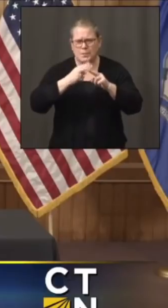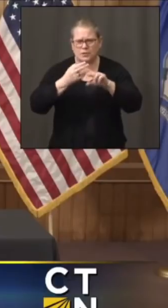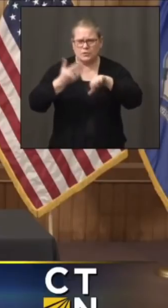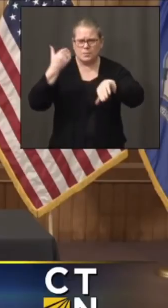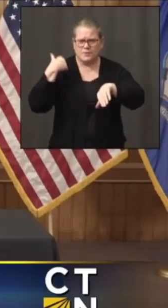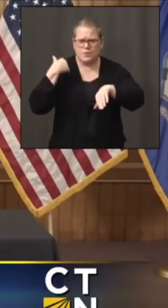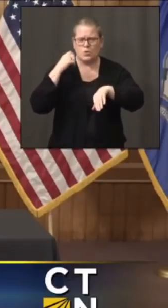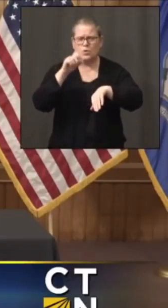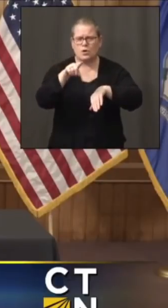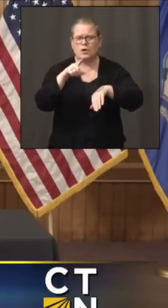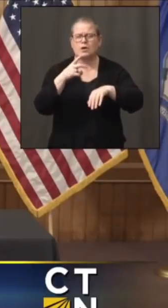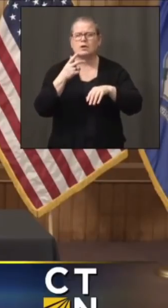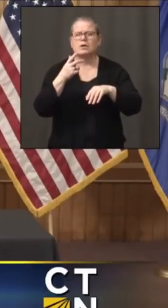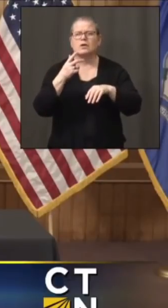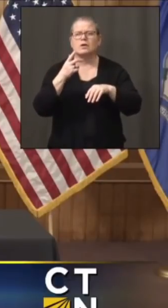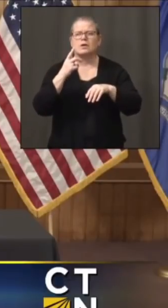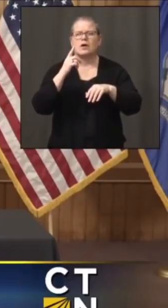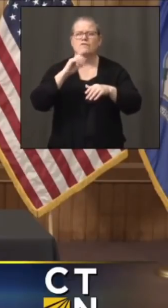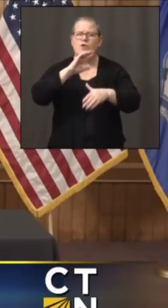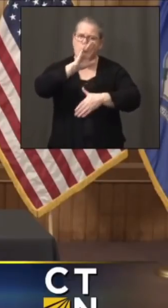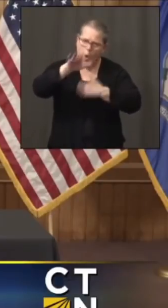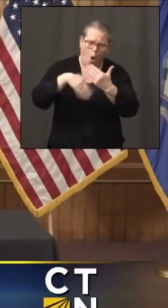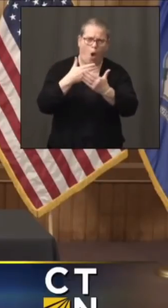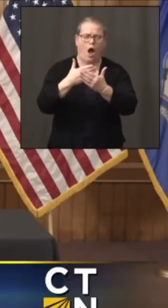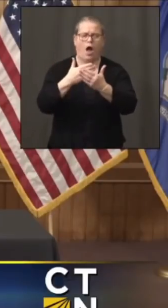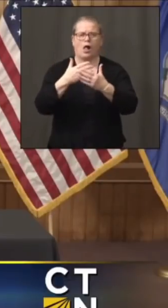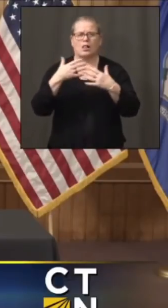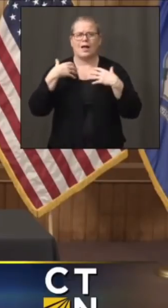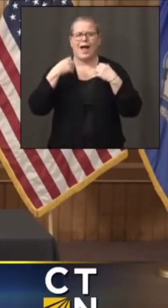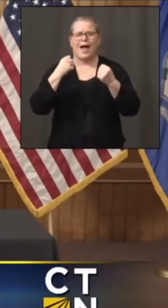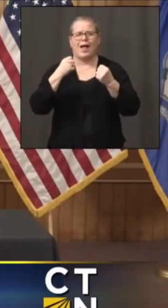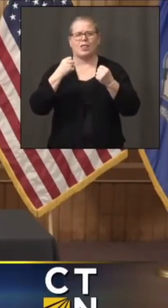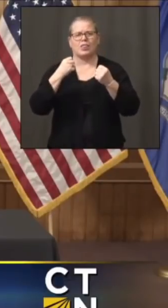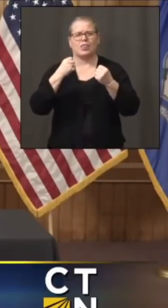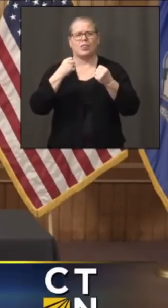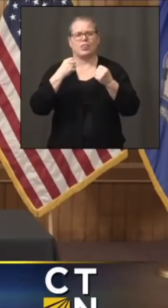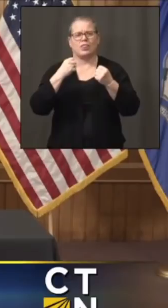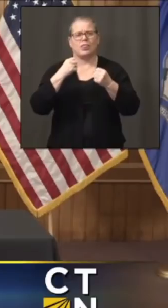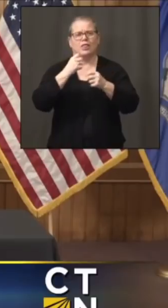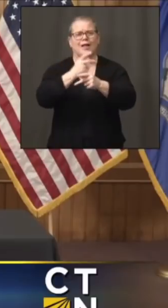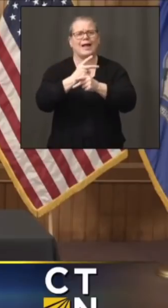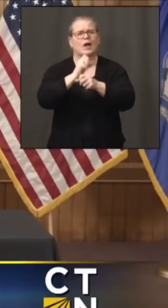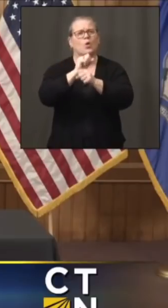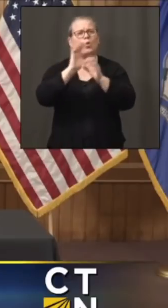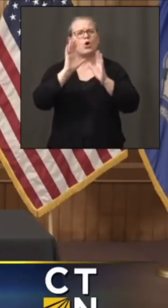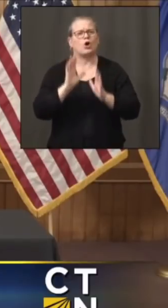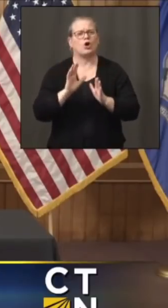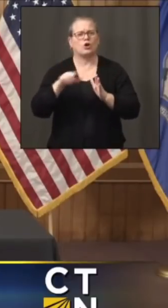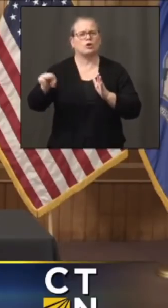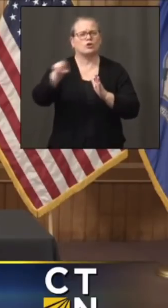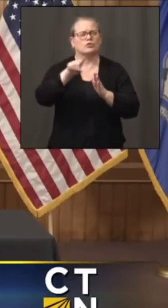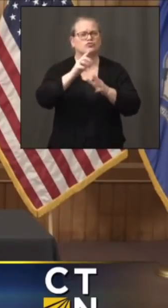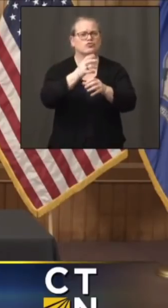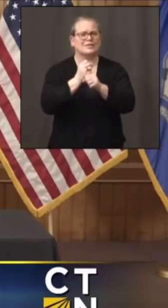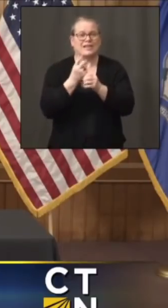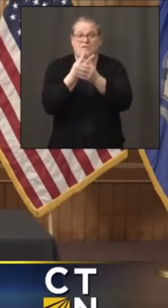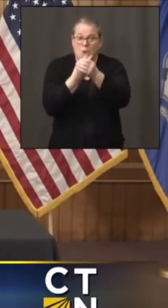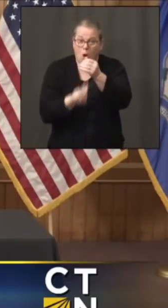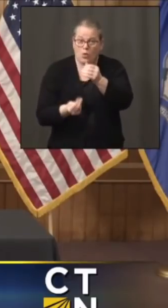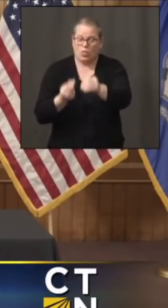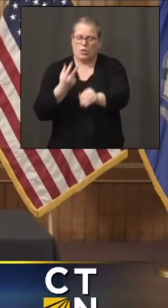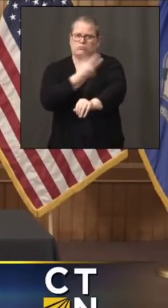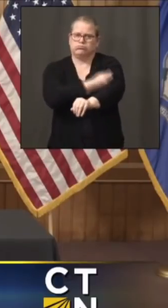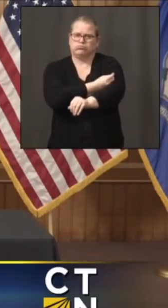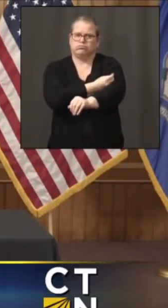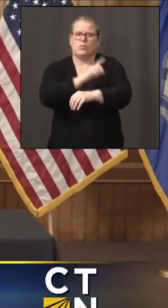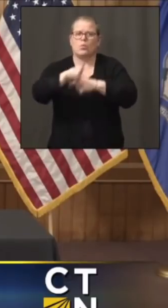the timeline for all healthcare workers in the state to have received both doses of the vaccine? My understanding